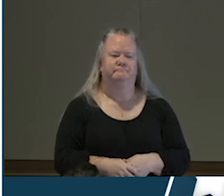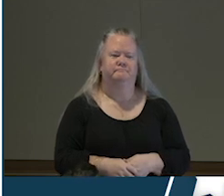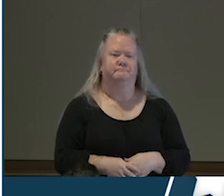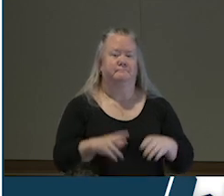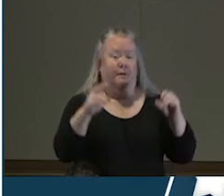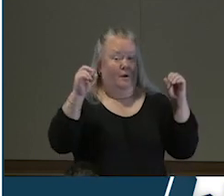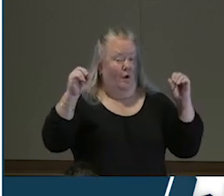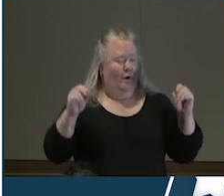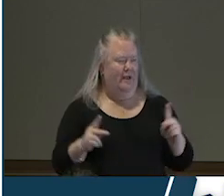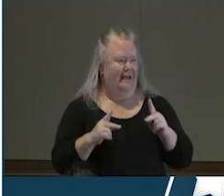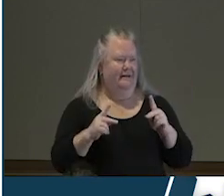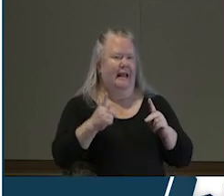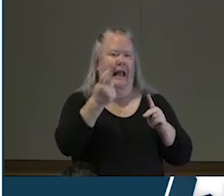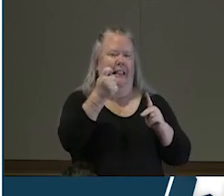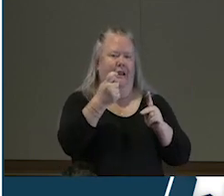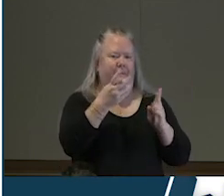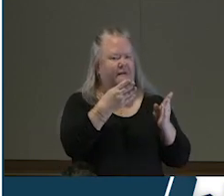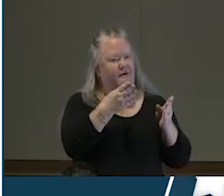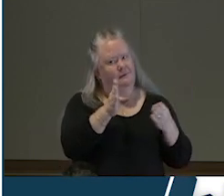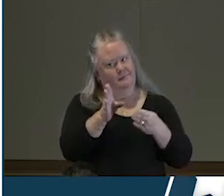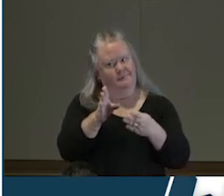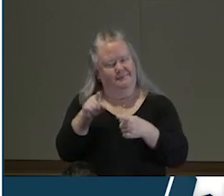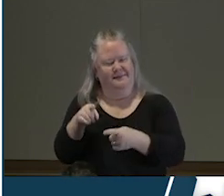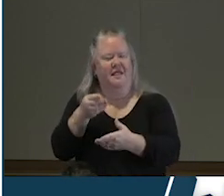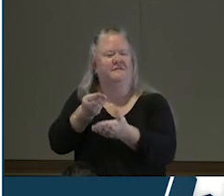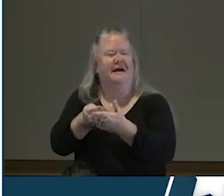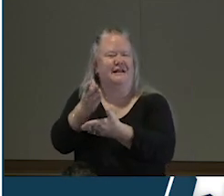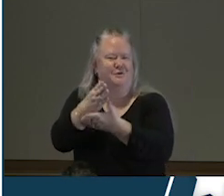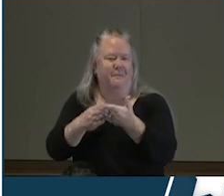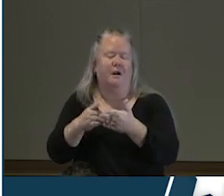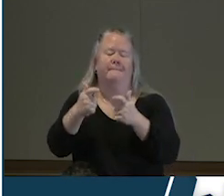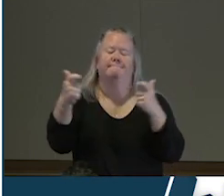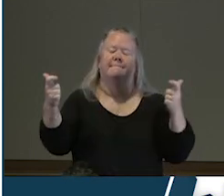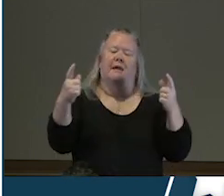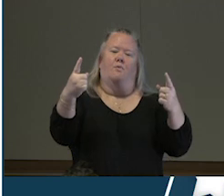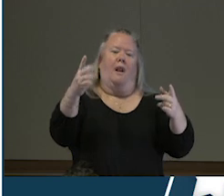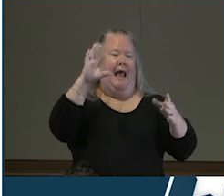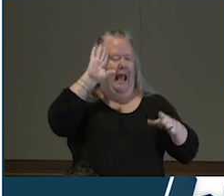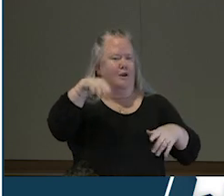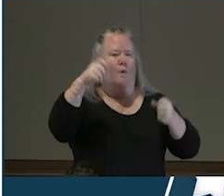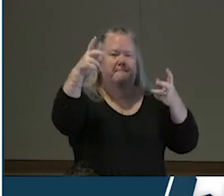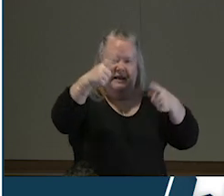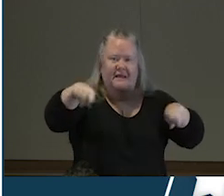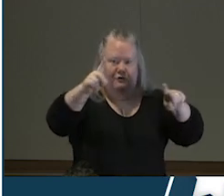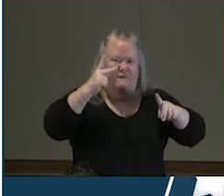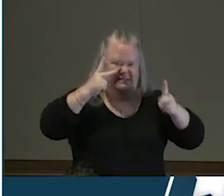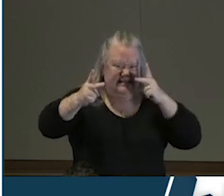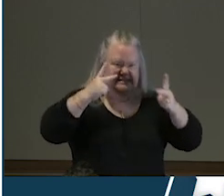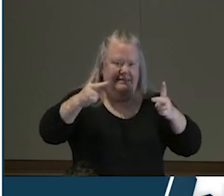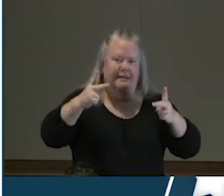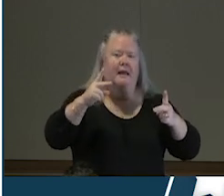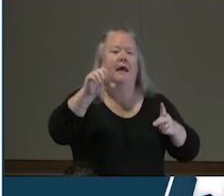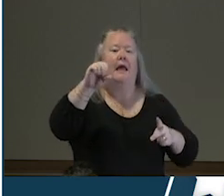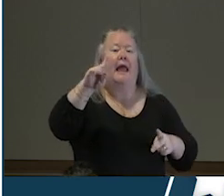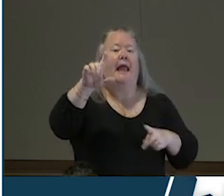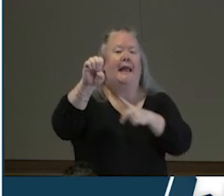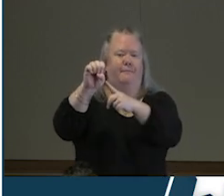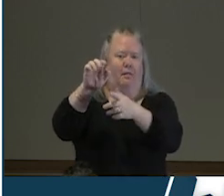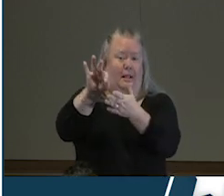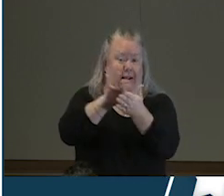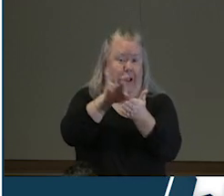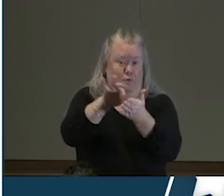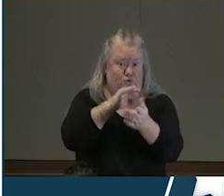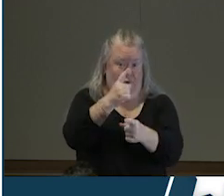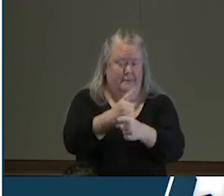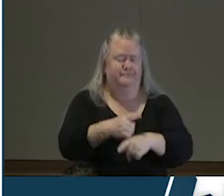Okay. Little bit of a pivot, but now to the financial part, which is a big one that I know a lot of people have seen stuff about, which is ABLE accounts, right?